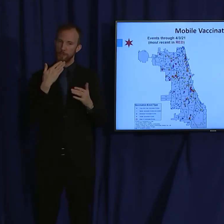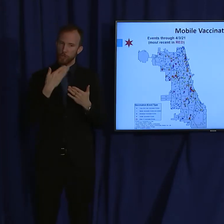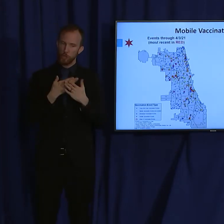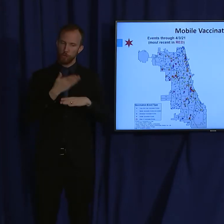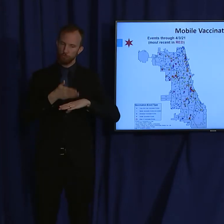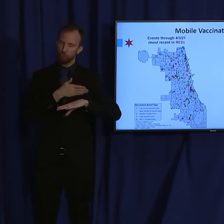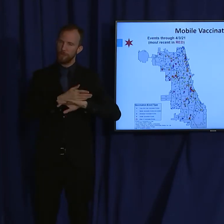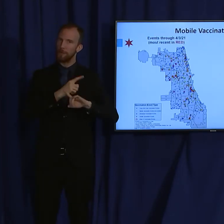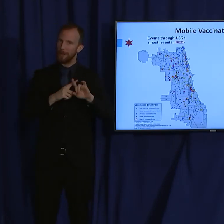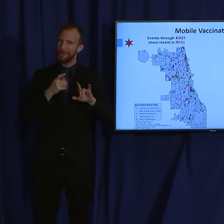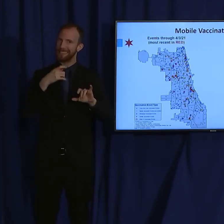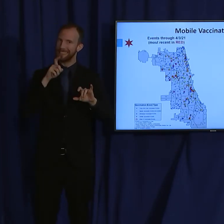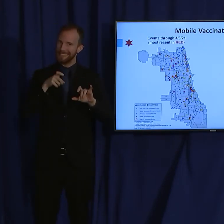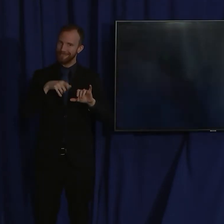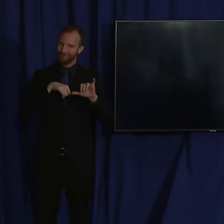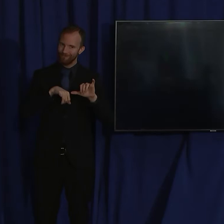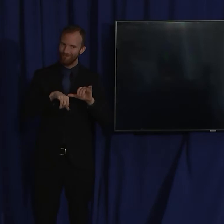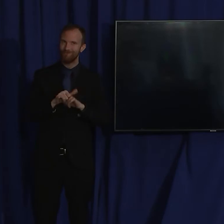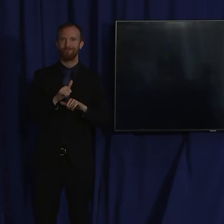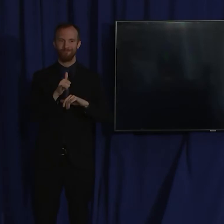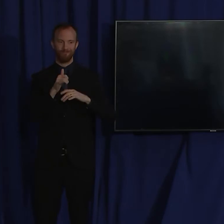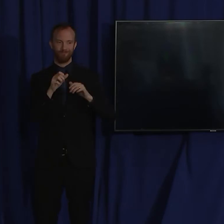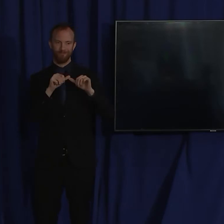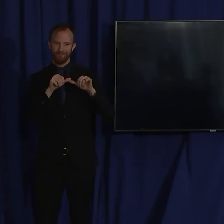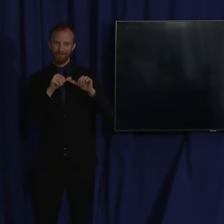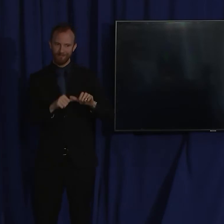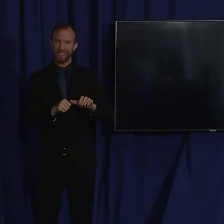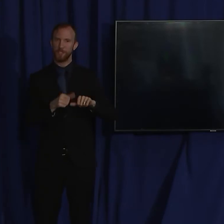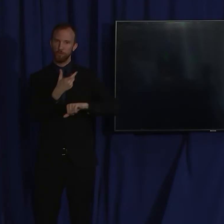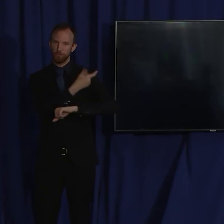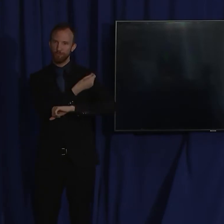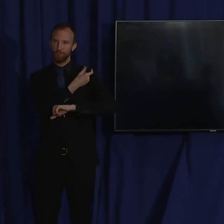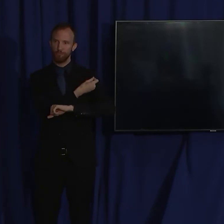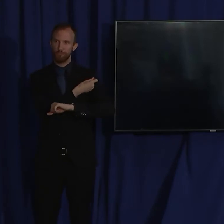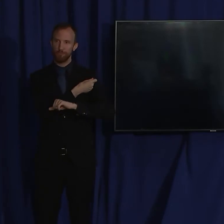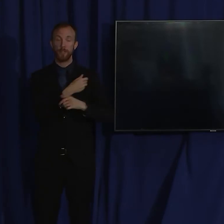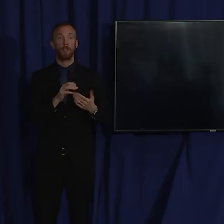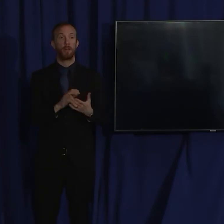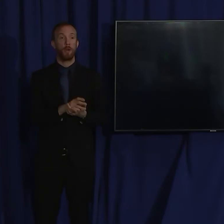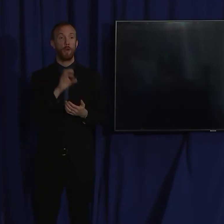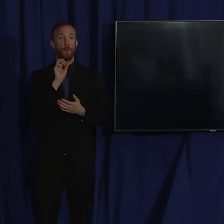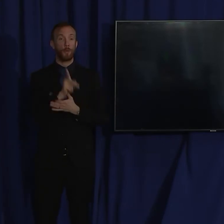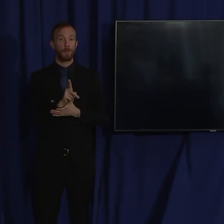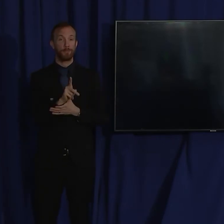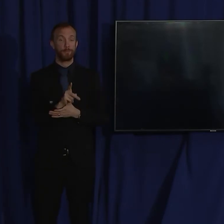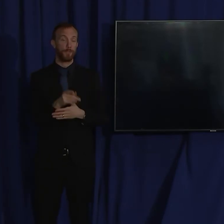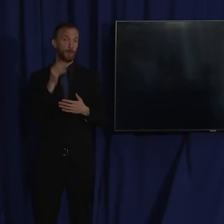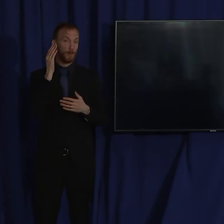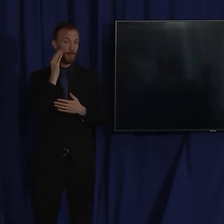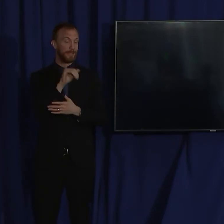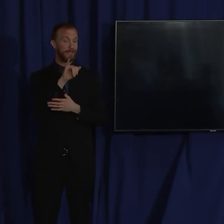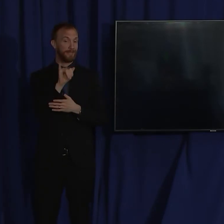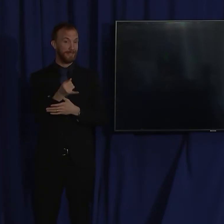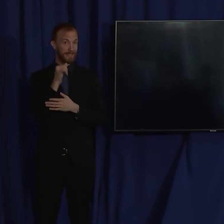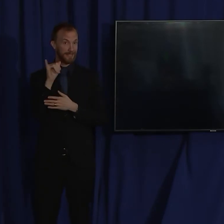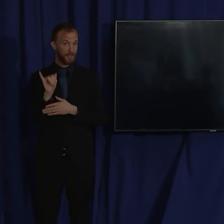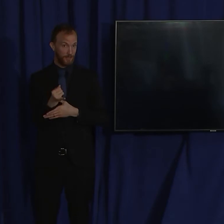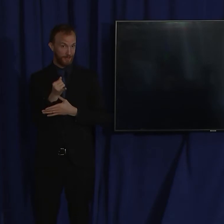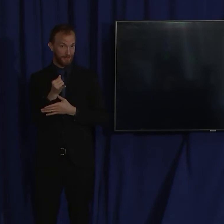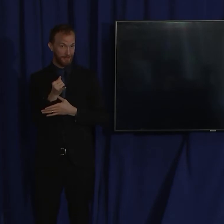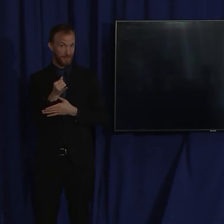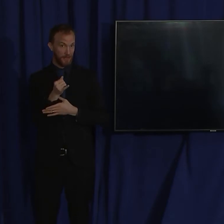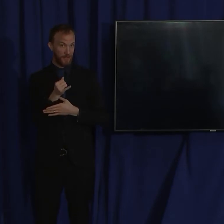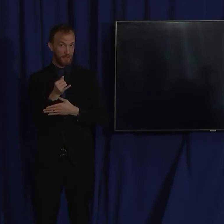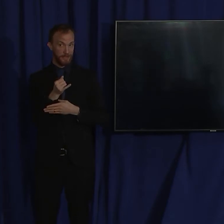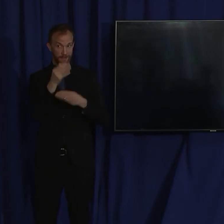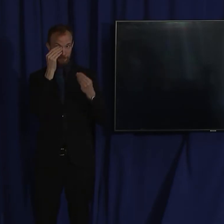We have a lot of mobile vaccination efforts planned across the city. So related to the Johnson & Johnson news, which I know is what many of you have the most questions